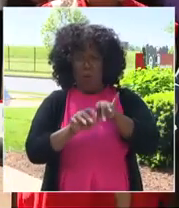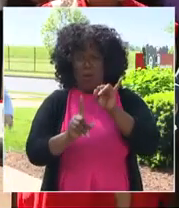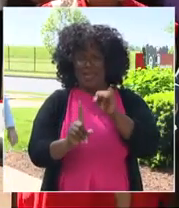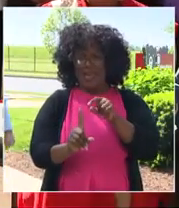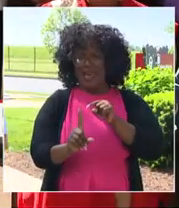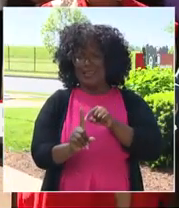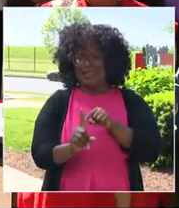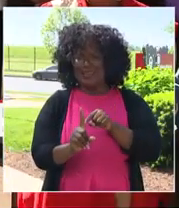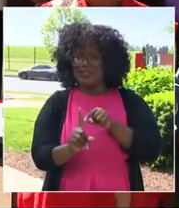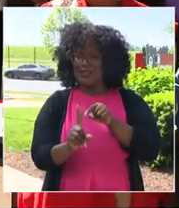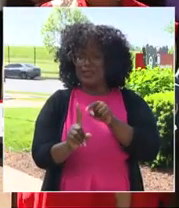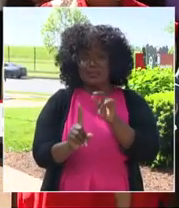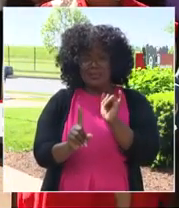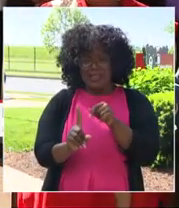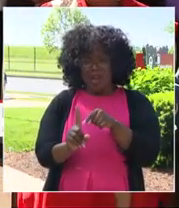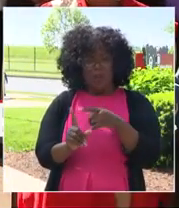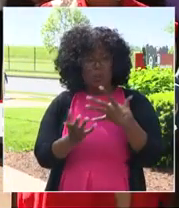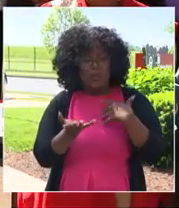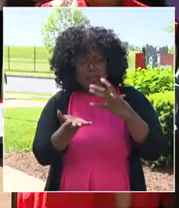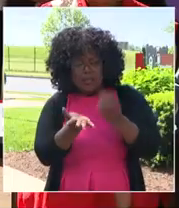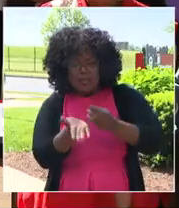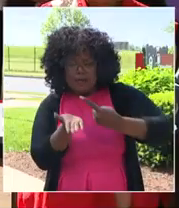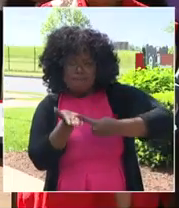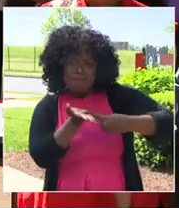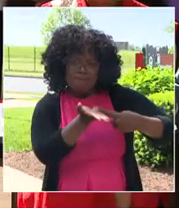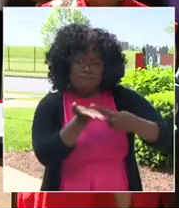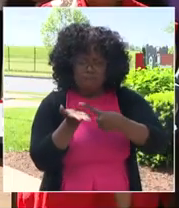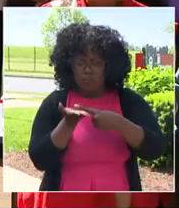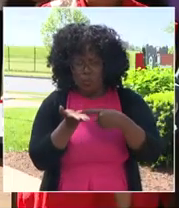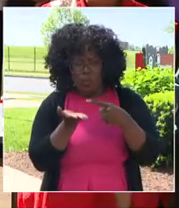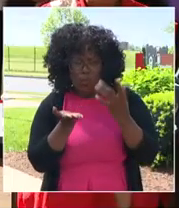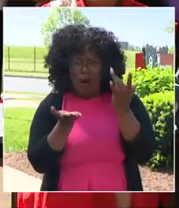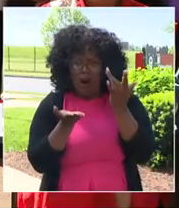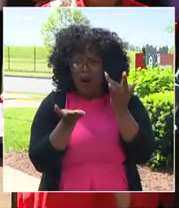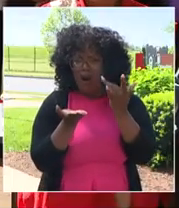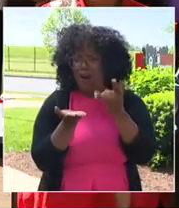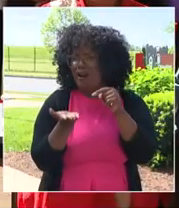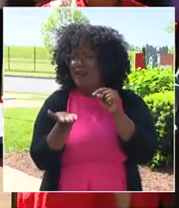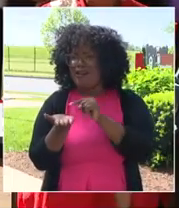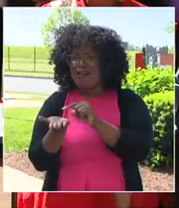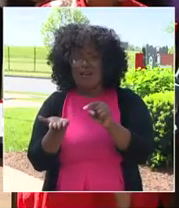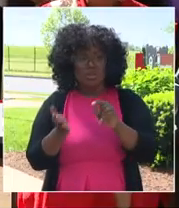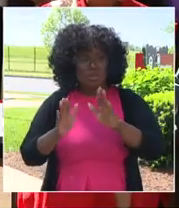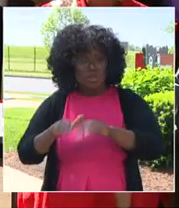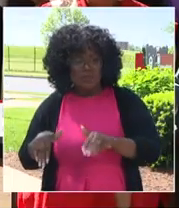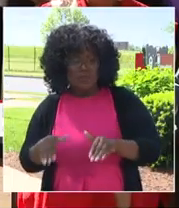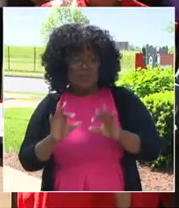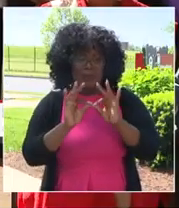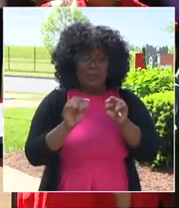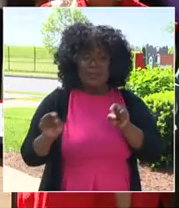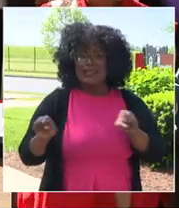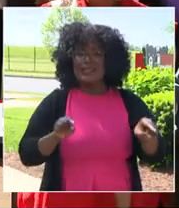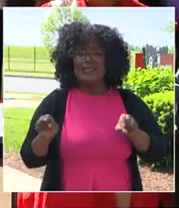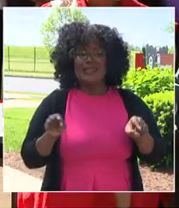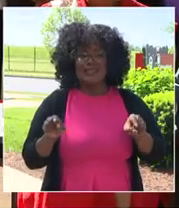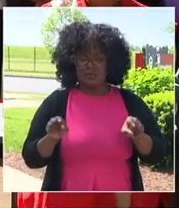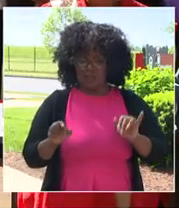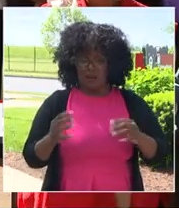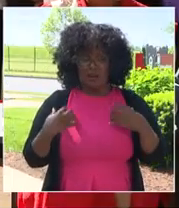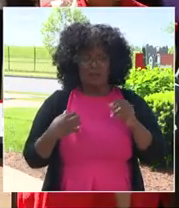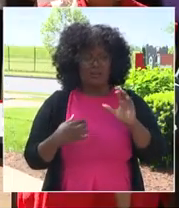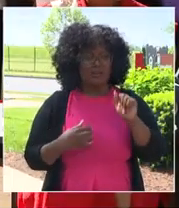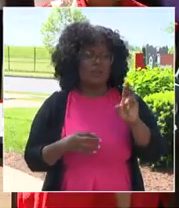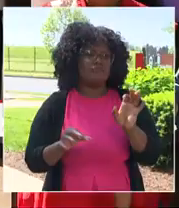are for our children and families and for our health care. I want to acknowledge our champion on the